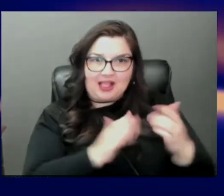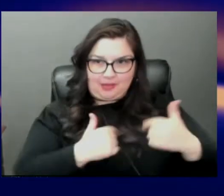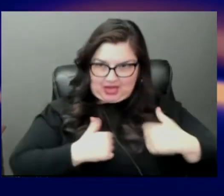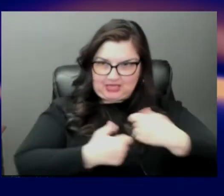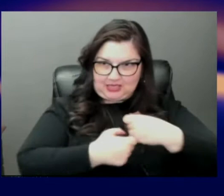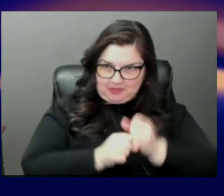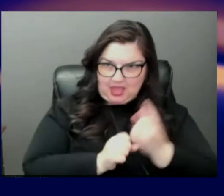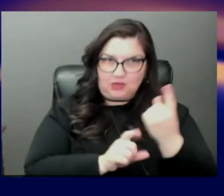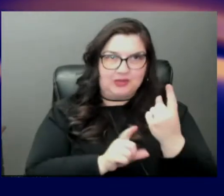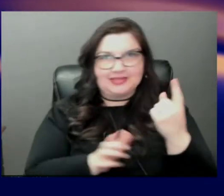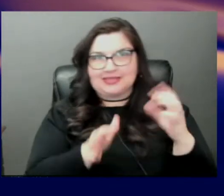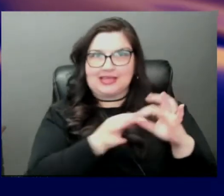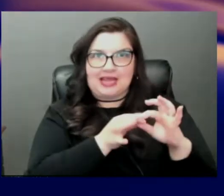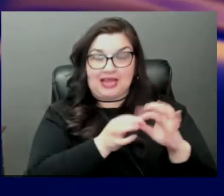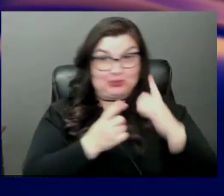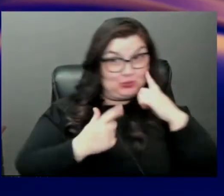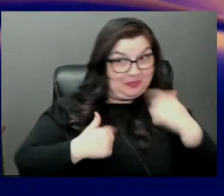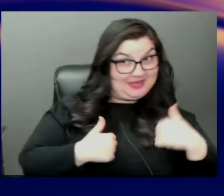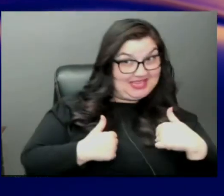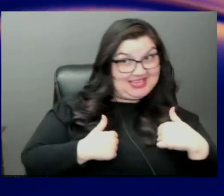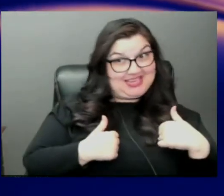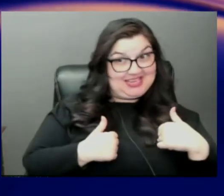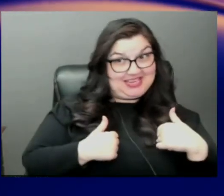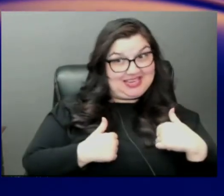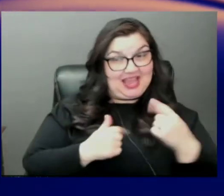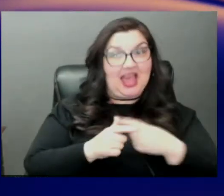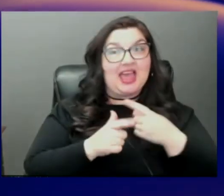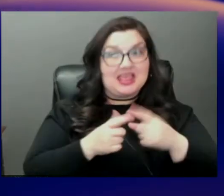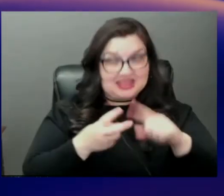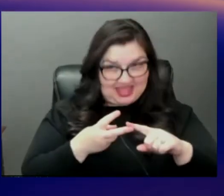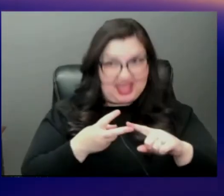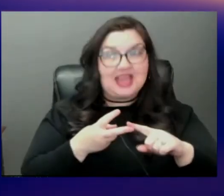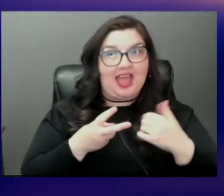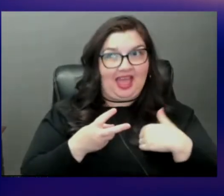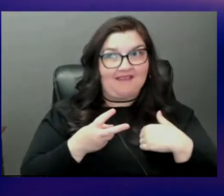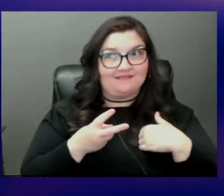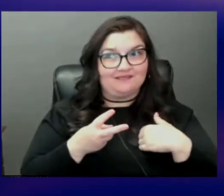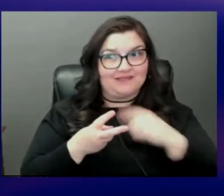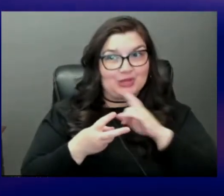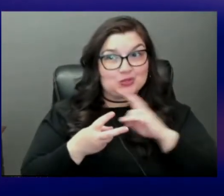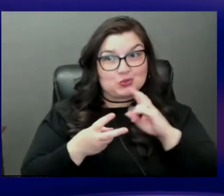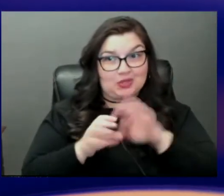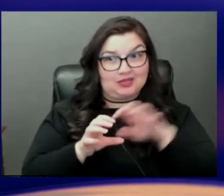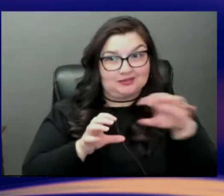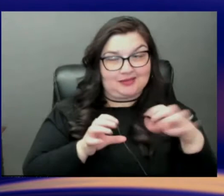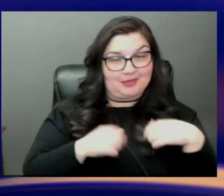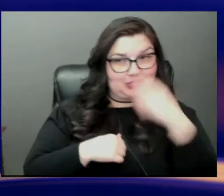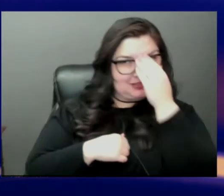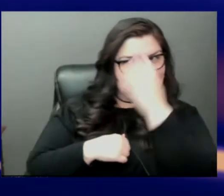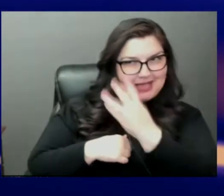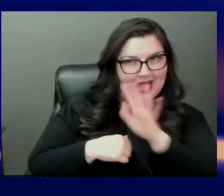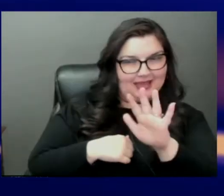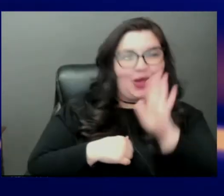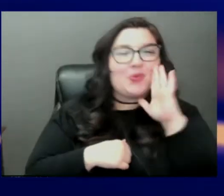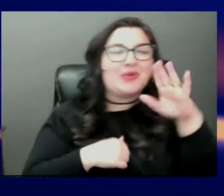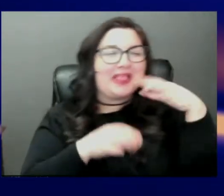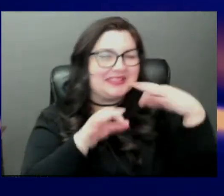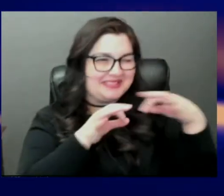connected to me, and I can have a digital twin. I'm just saying. We'll get on that right away.